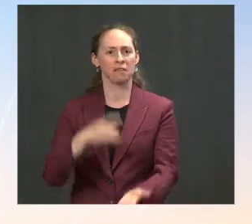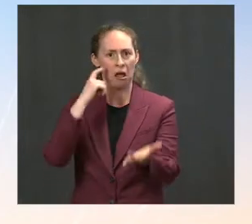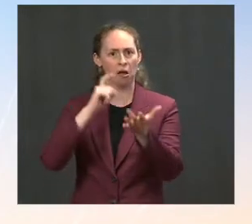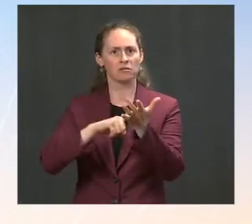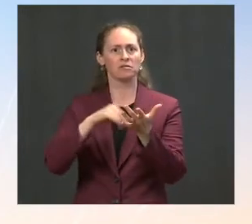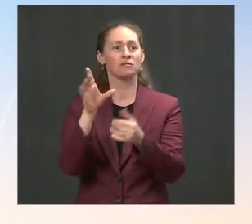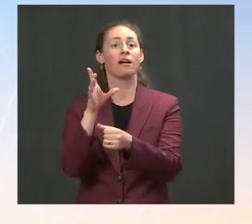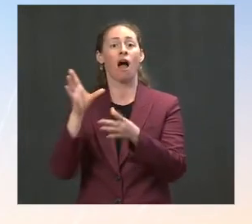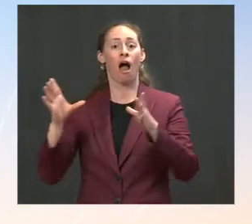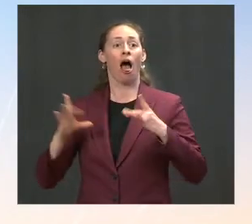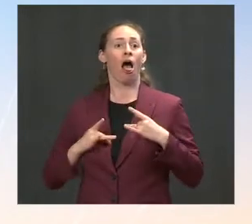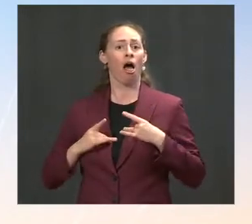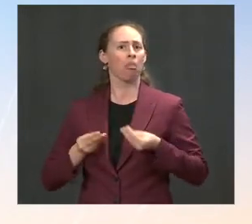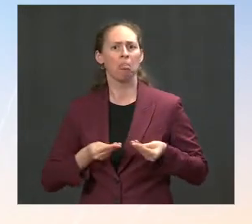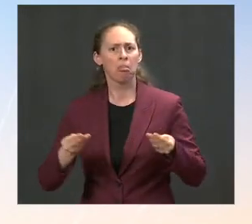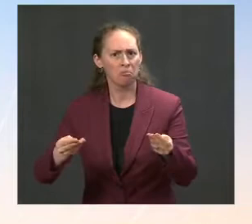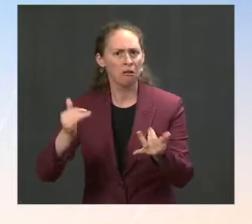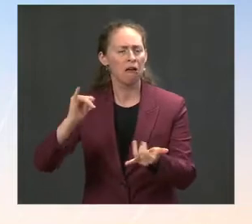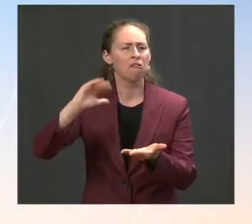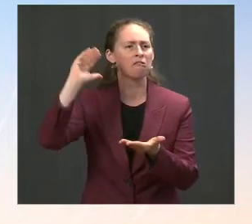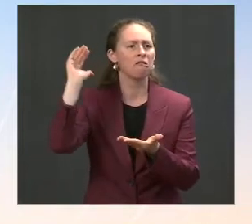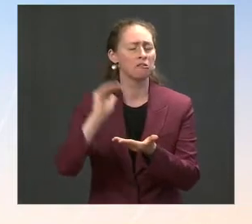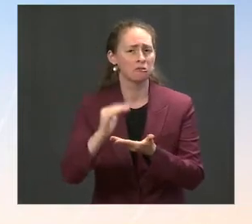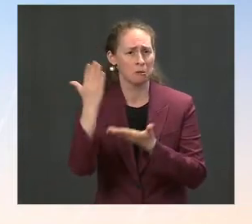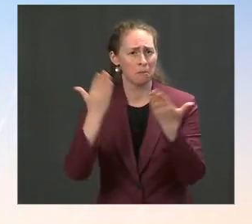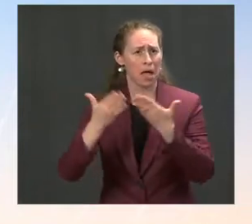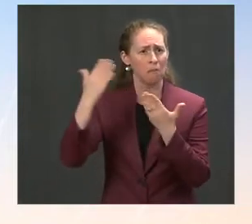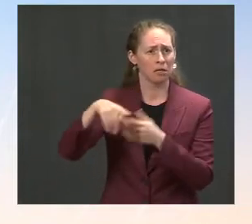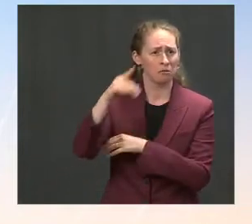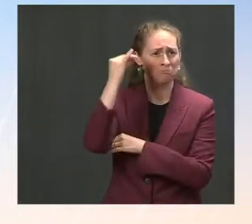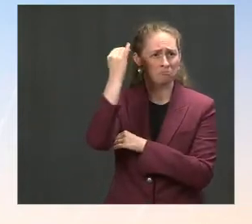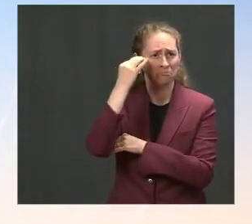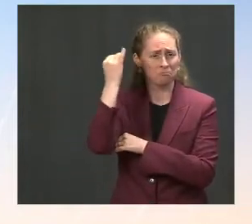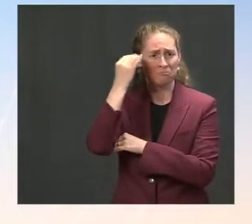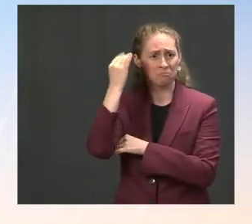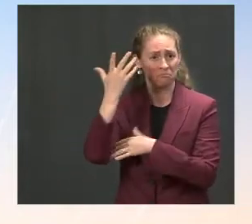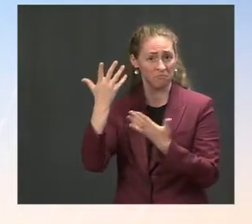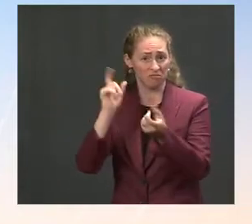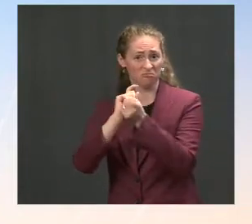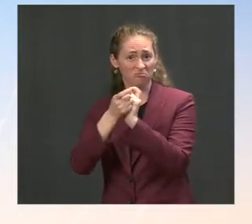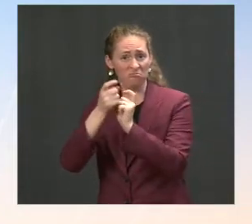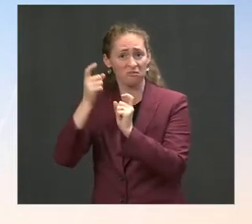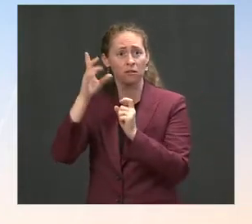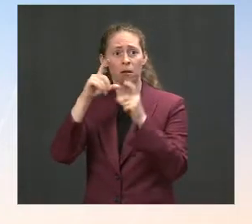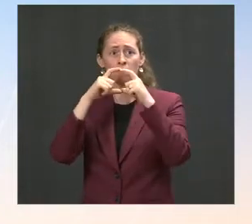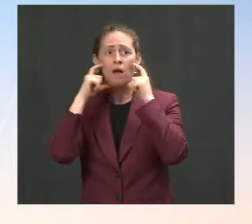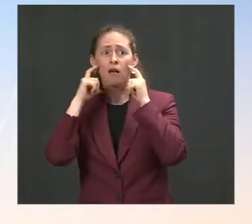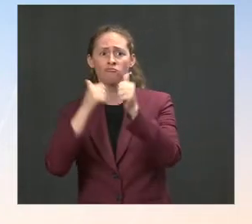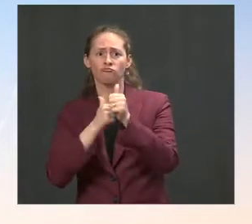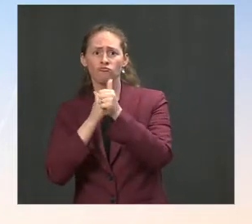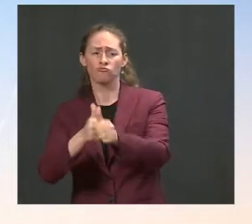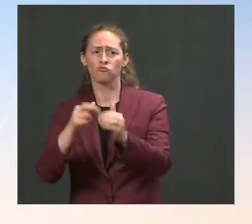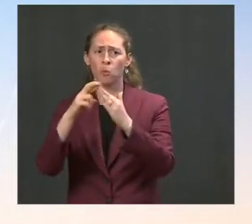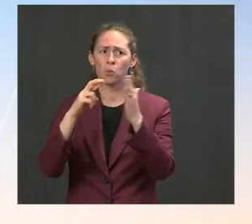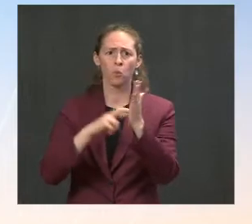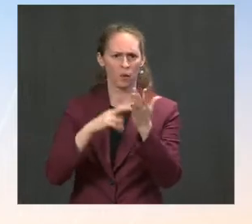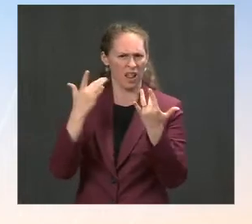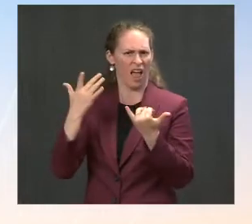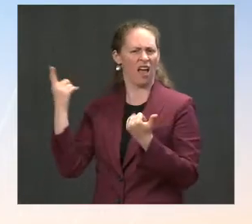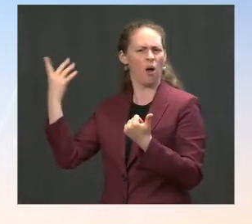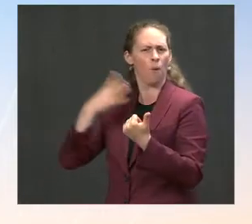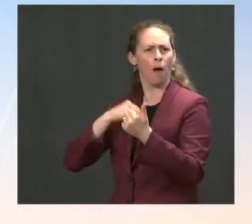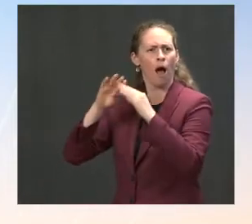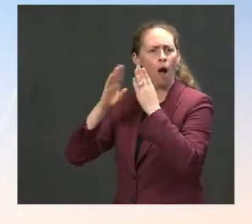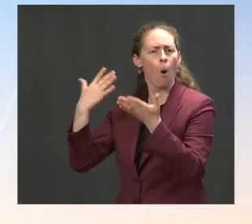maybe updating the mask guidance. Do you know if there's been any talk here about updating guidance to start shutting businesses down